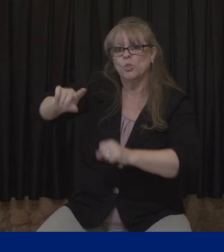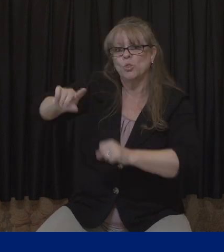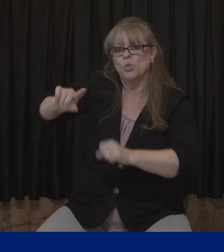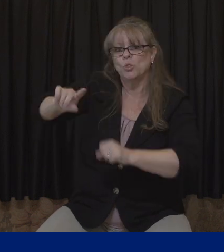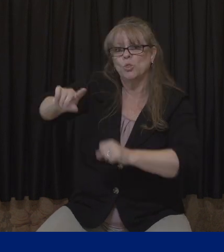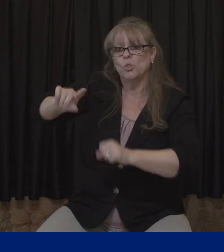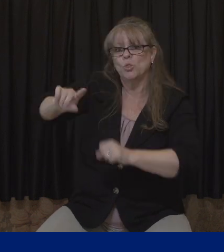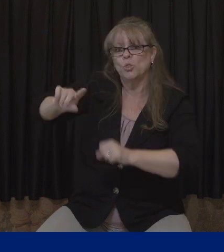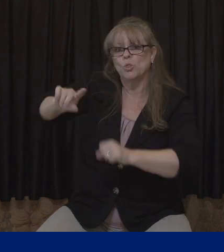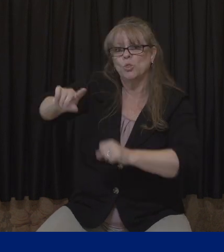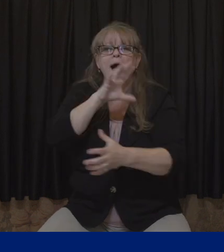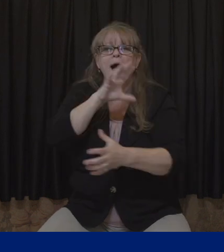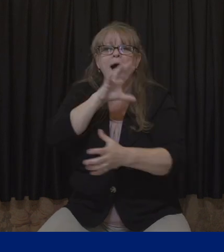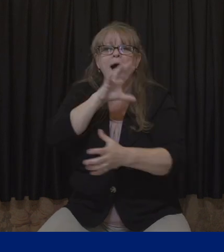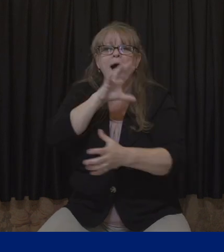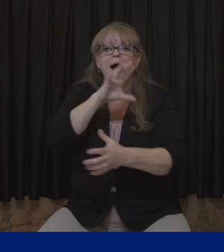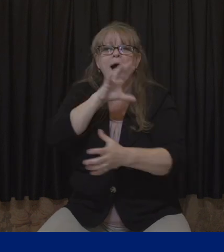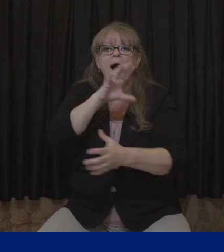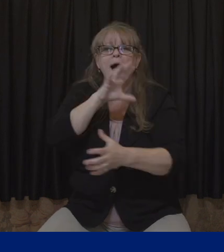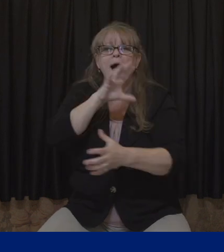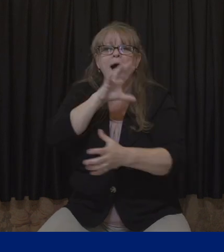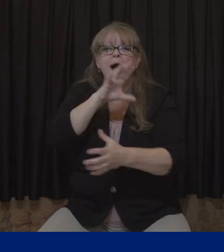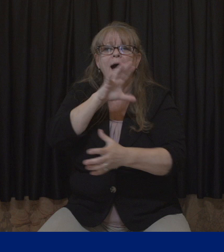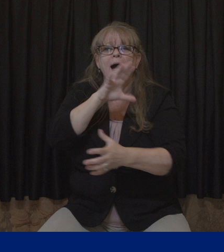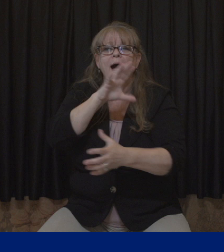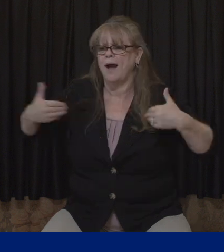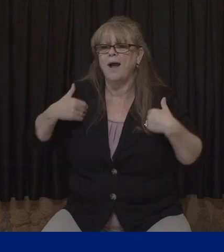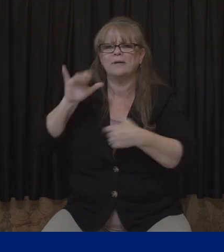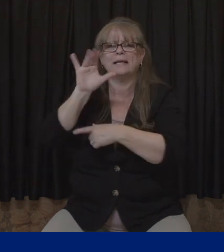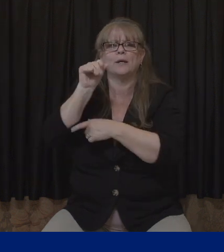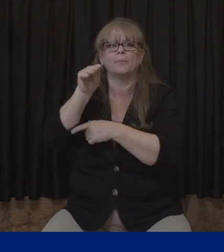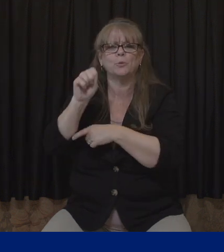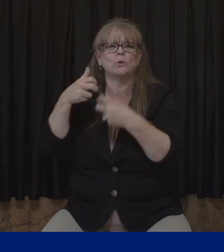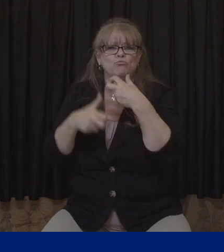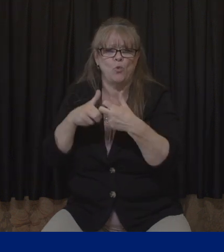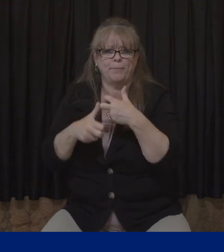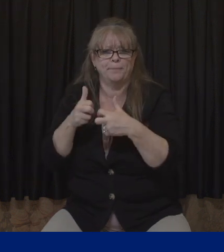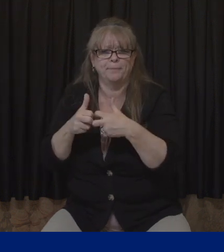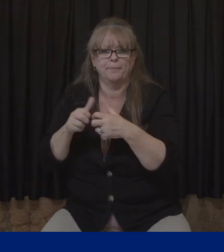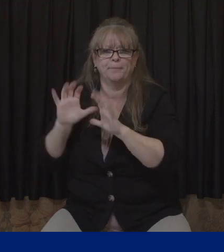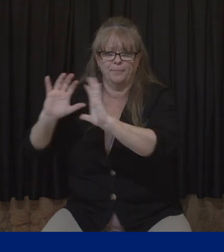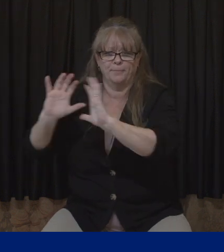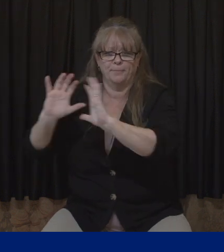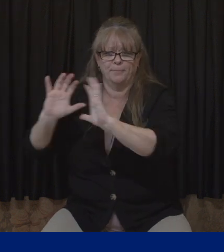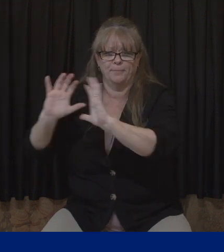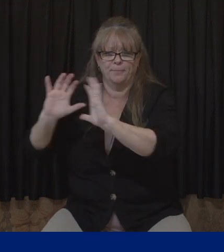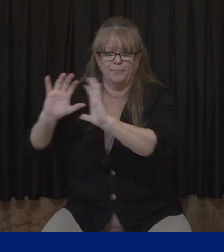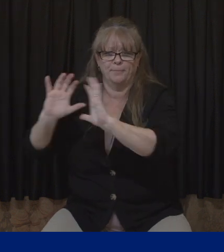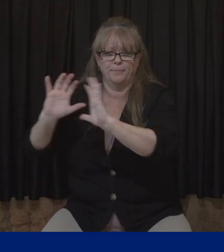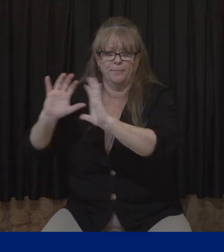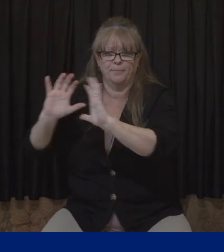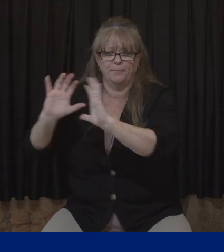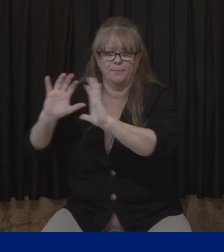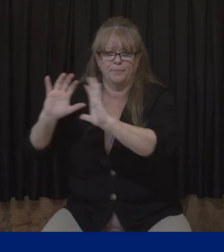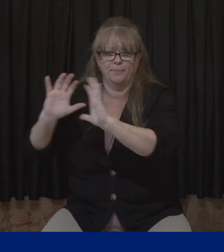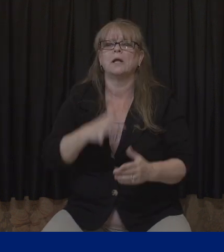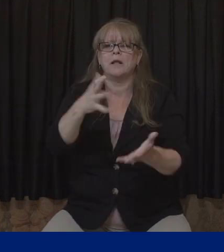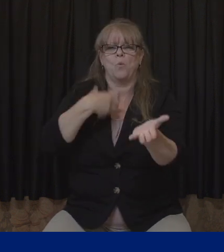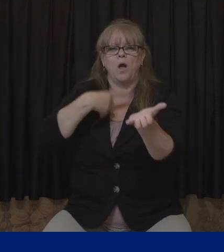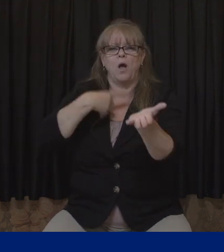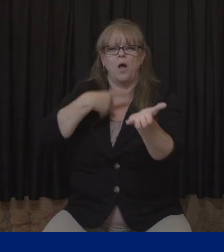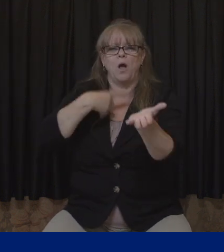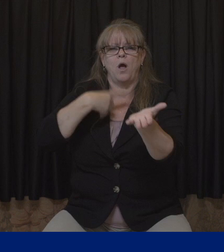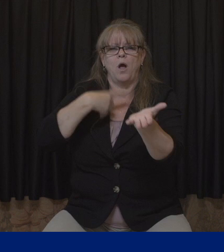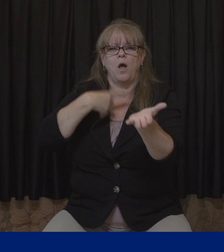so than we did in April, and I'll talk a little bit about some of our work around that, including testing workers at nursing homes and senior facilities,